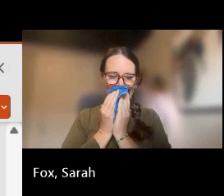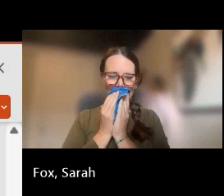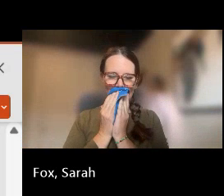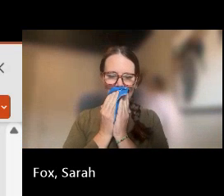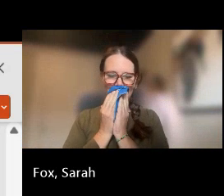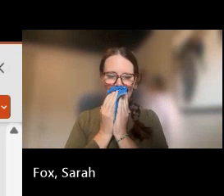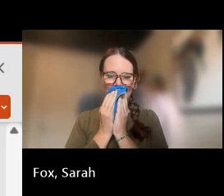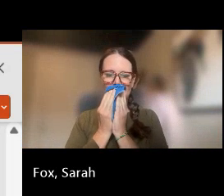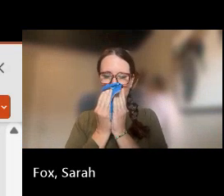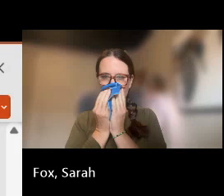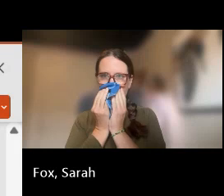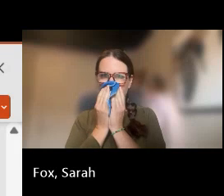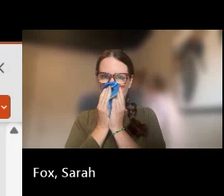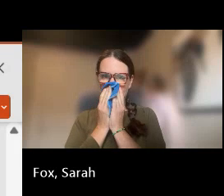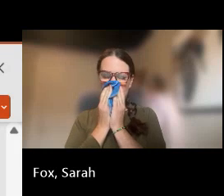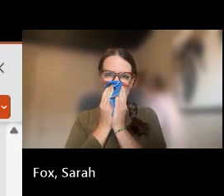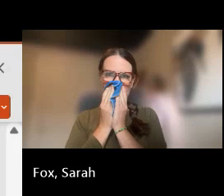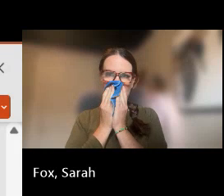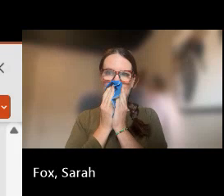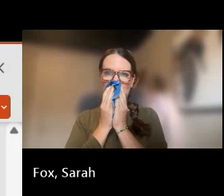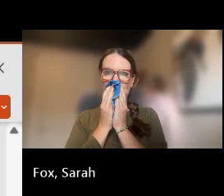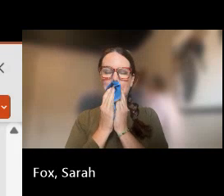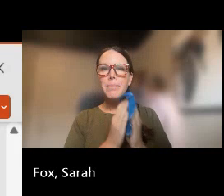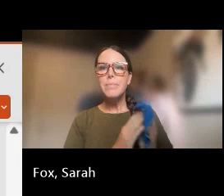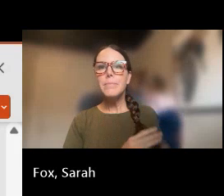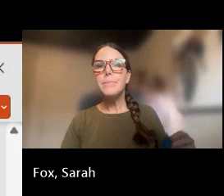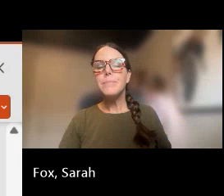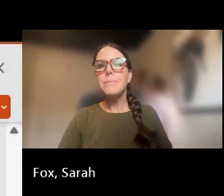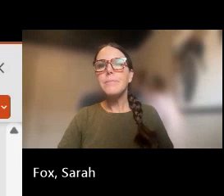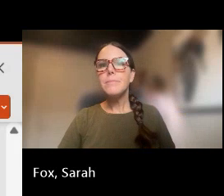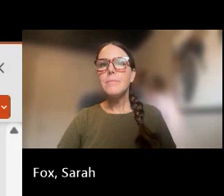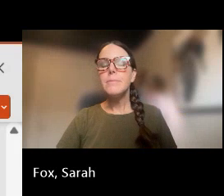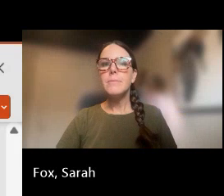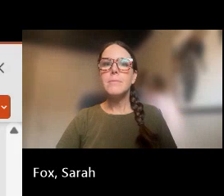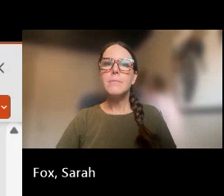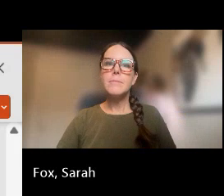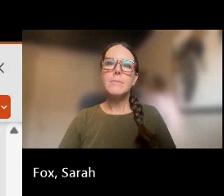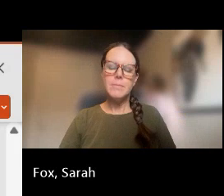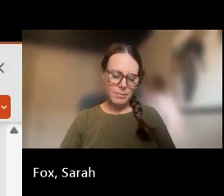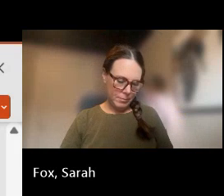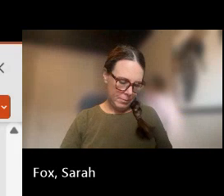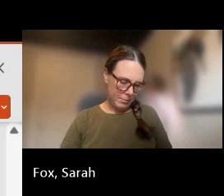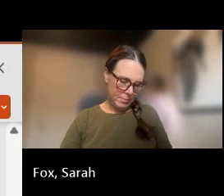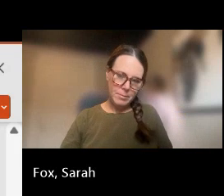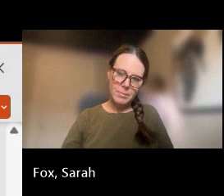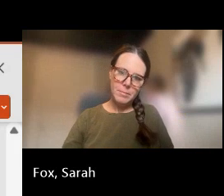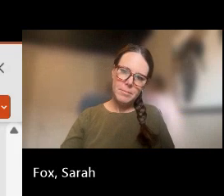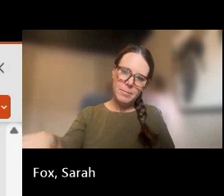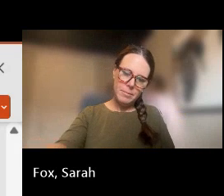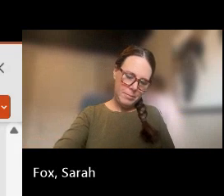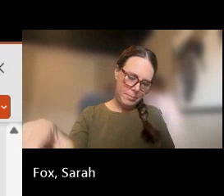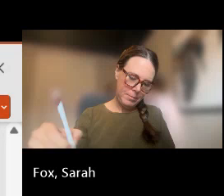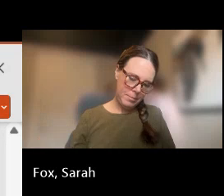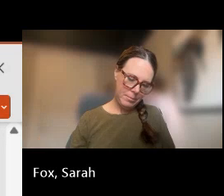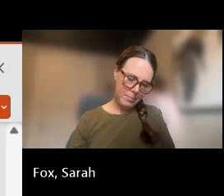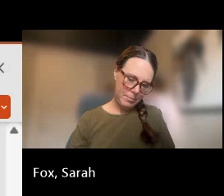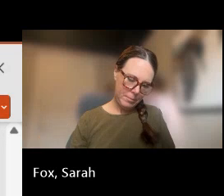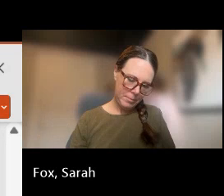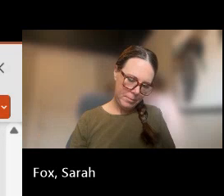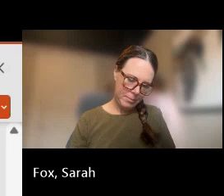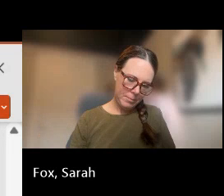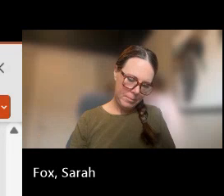police costs, some of those costs for organizers is a new cost that they were paying in years past because they didn't need to have police. And